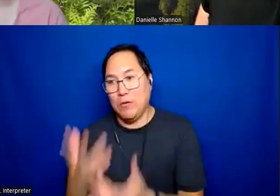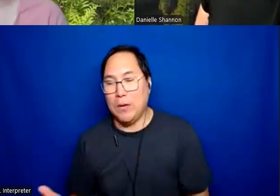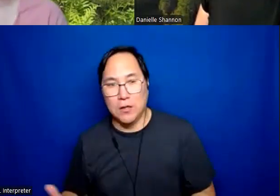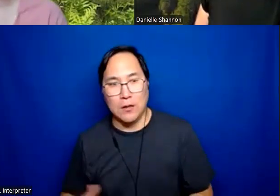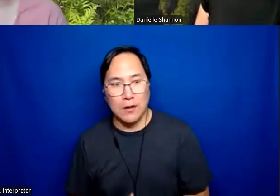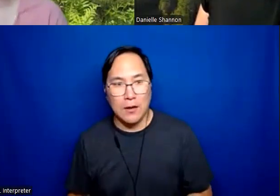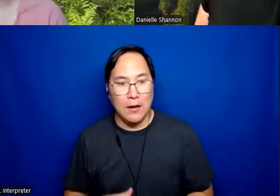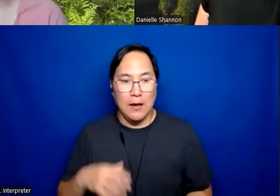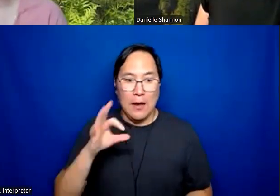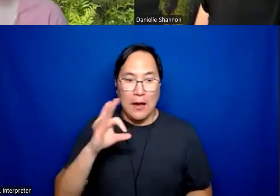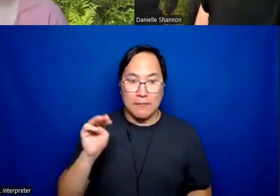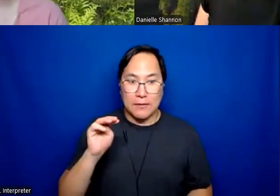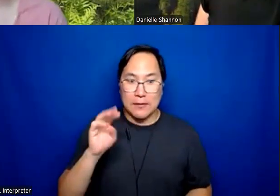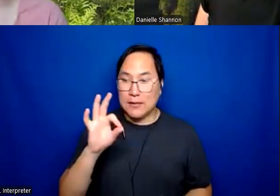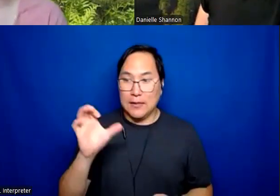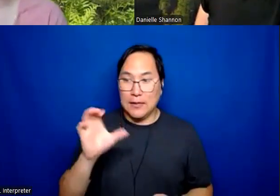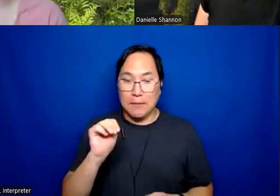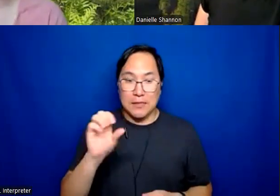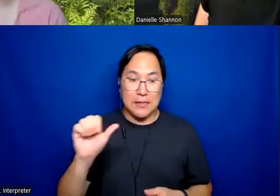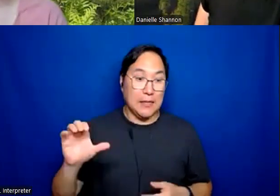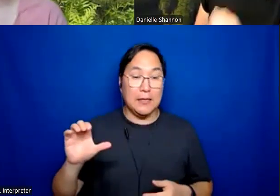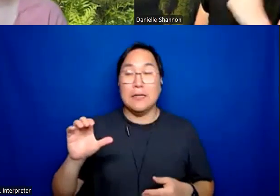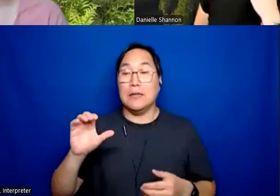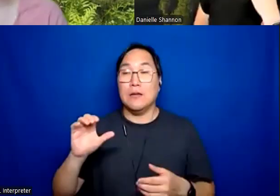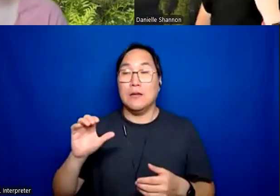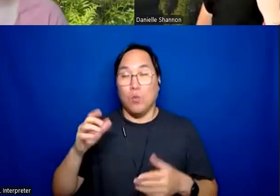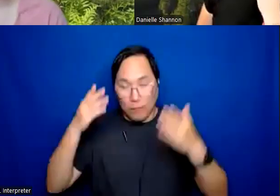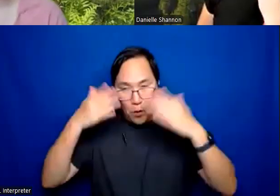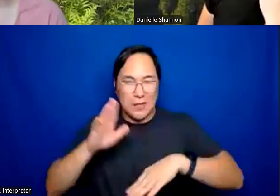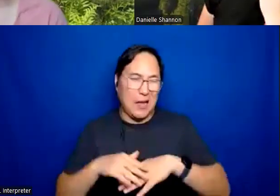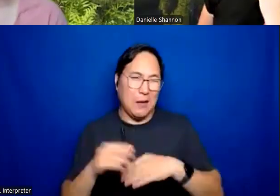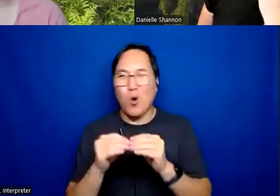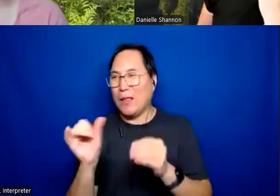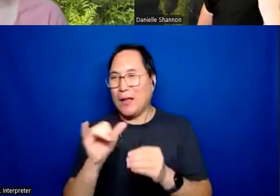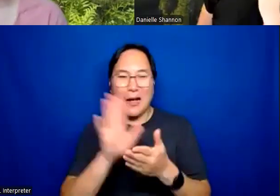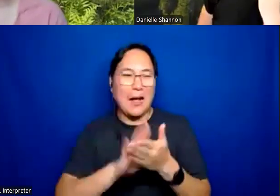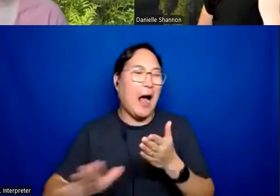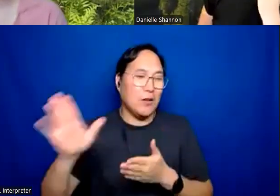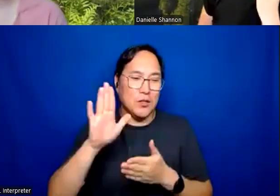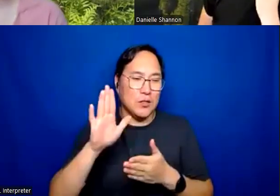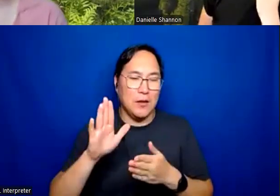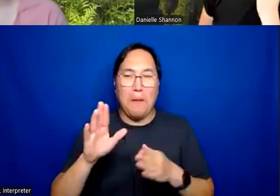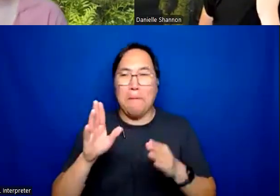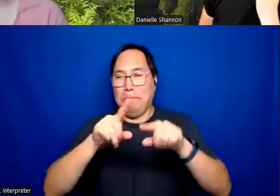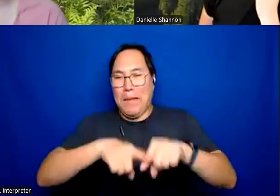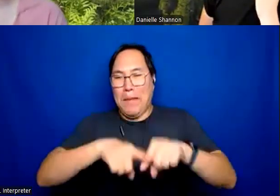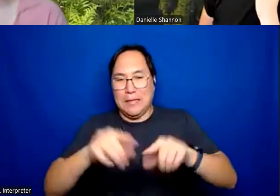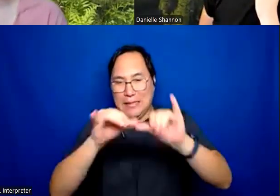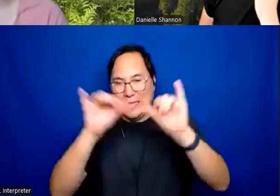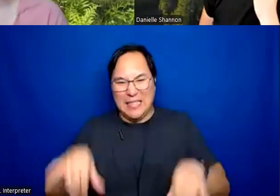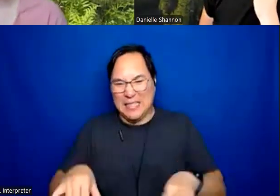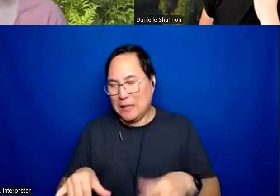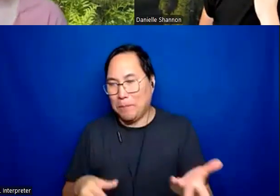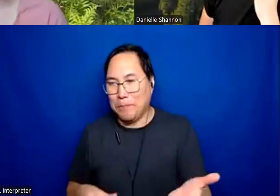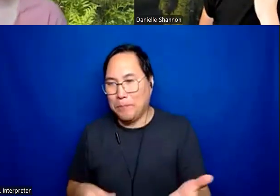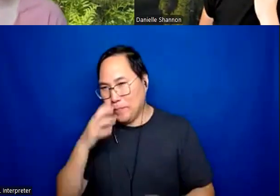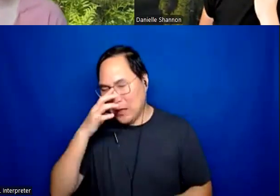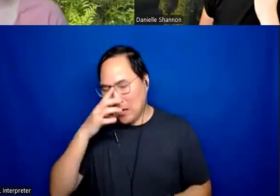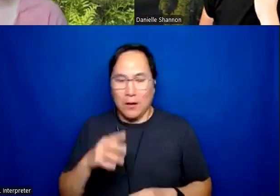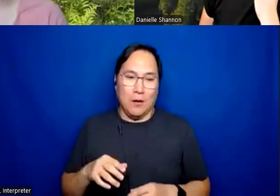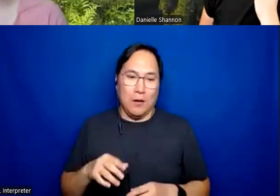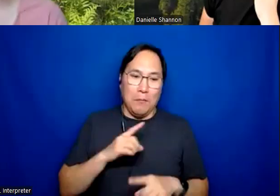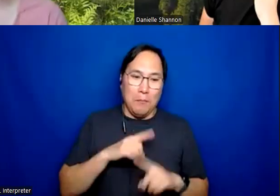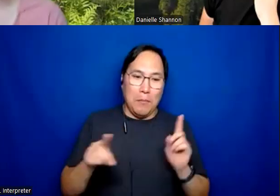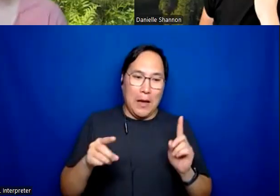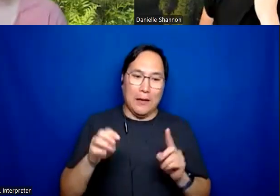FEMC's history is really as like a sort of strictly ecology-based organization. And I think some of that is coming through, but that's something that has been changing